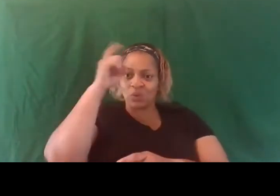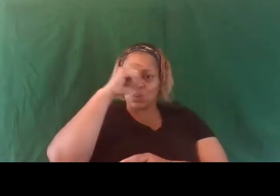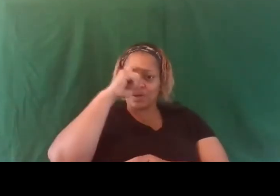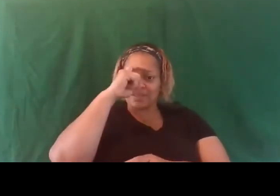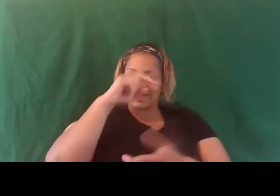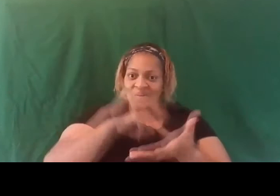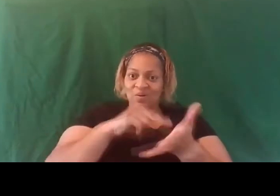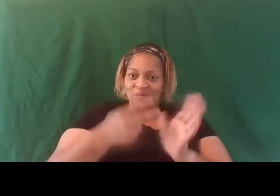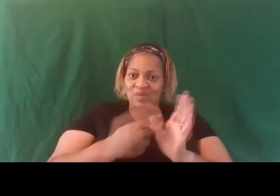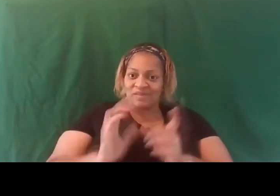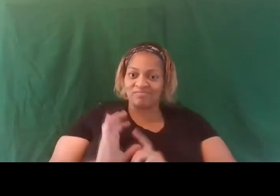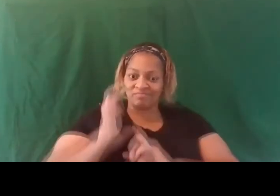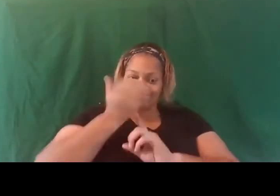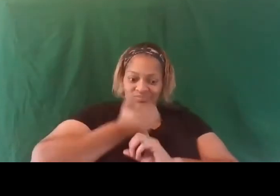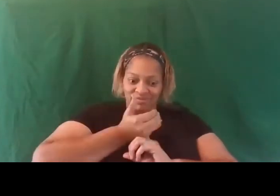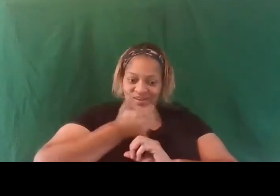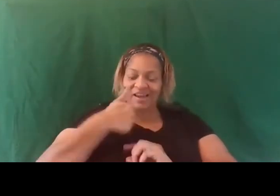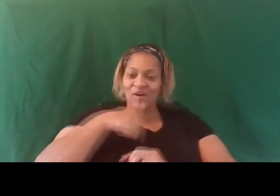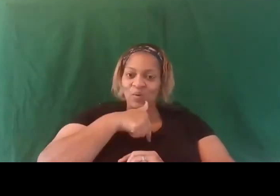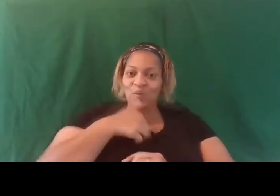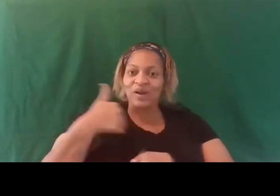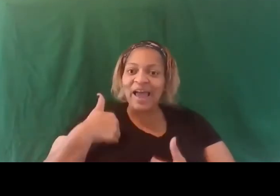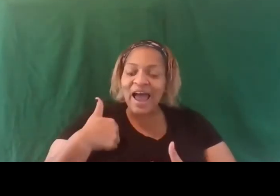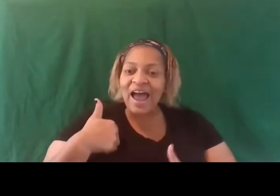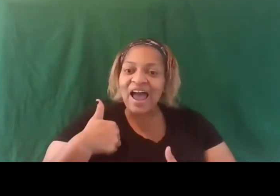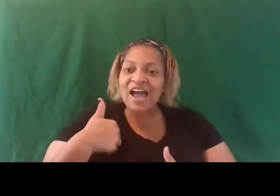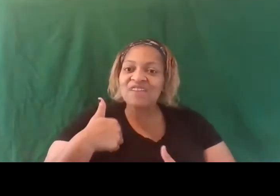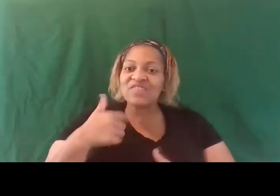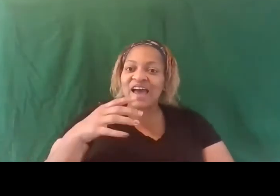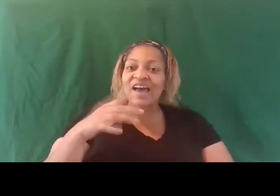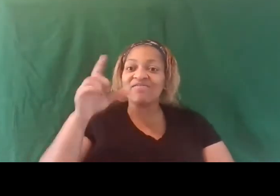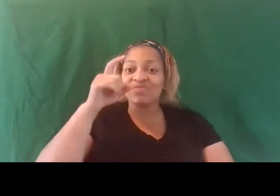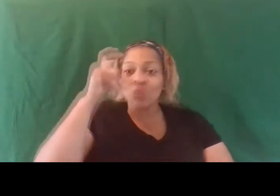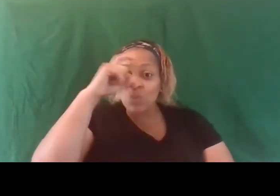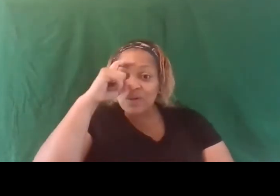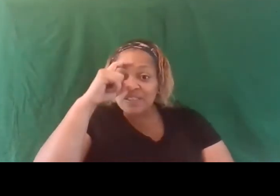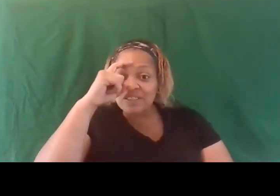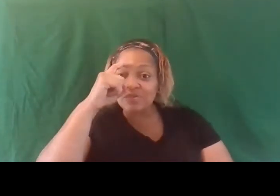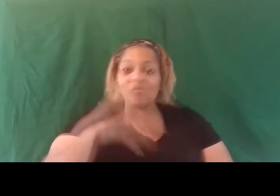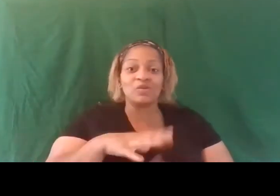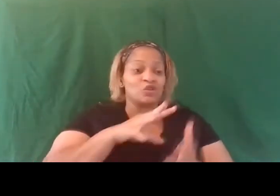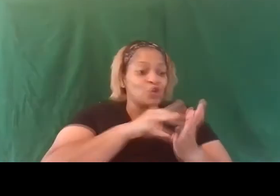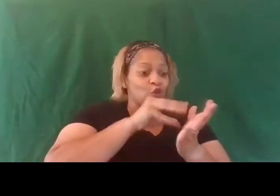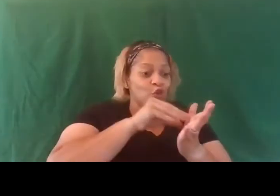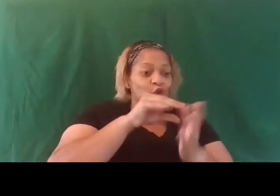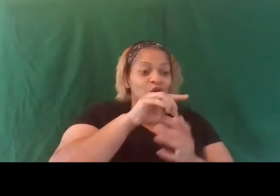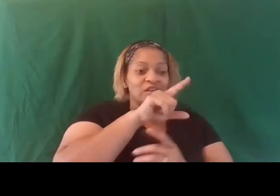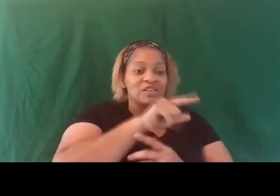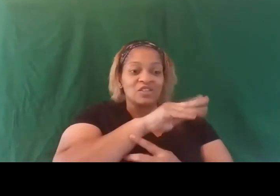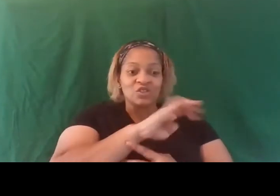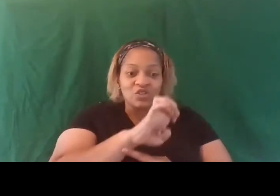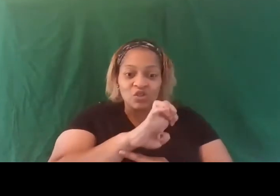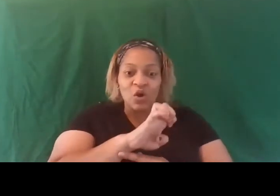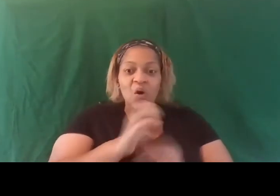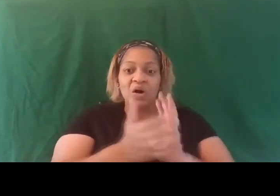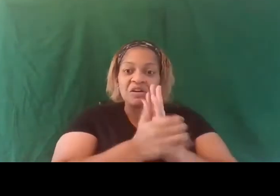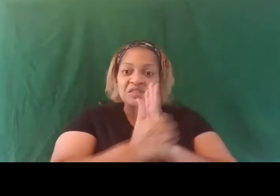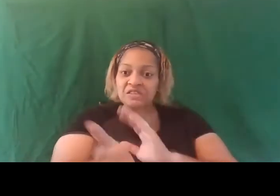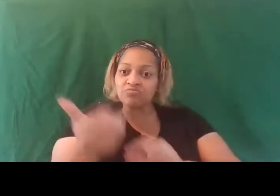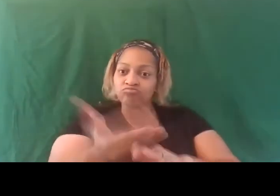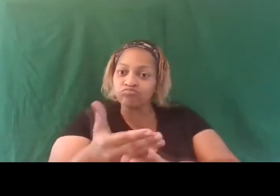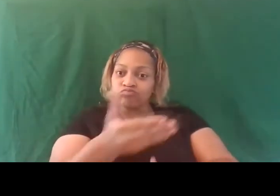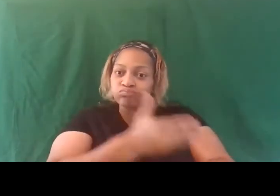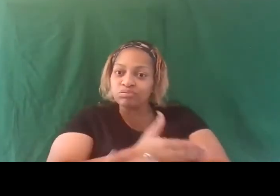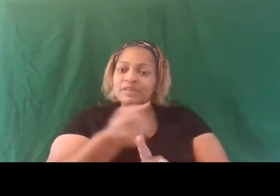the personification of that wisdom. So learning zone, I am acquiring new skills. I am extending and expanding beyond